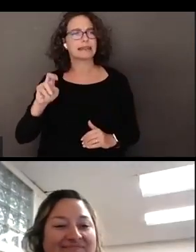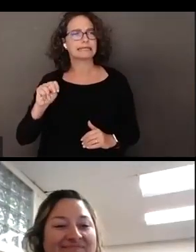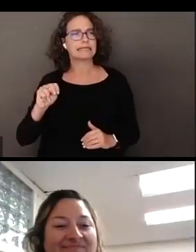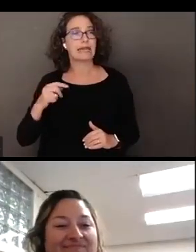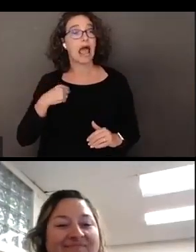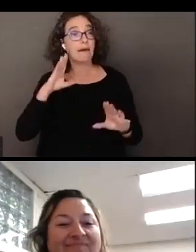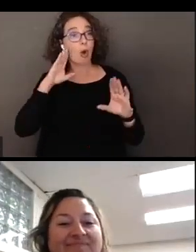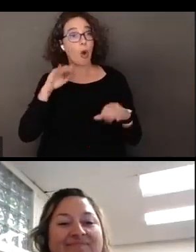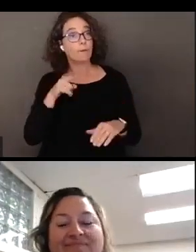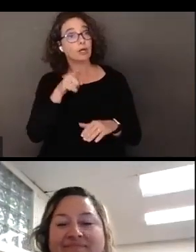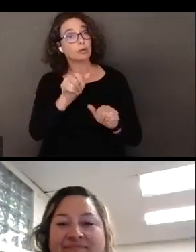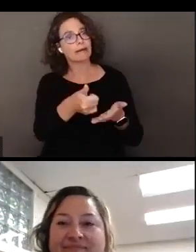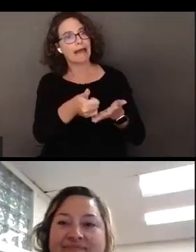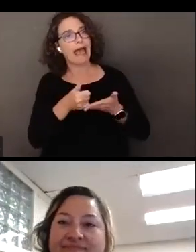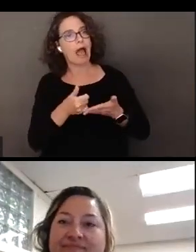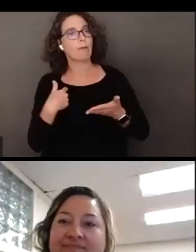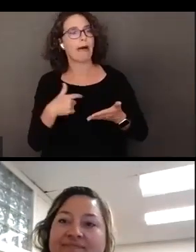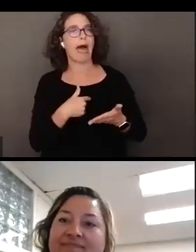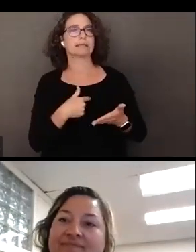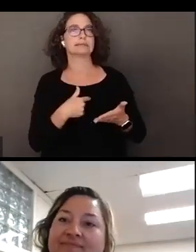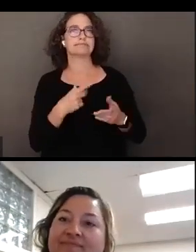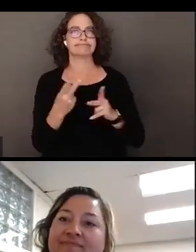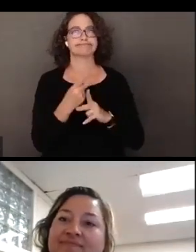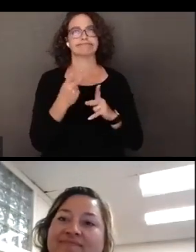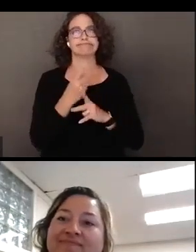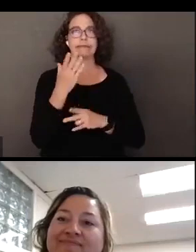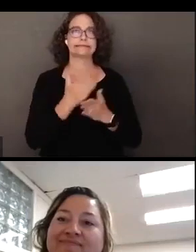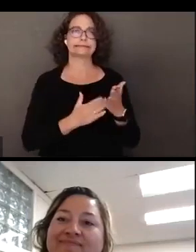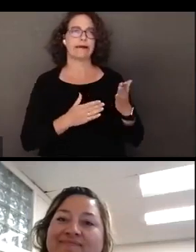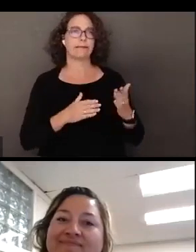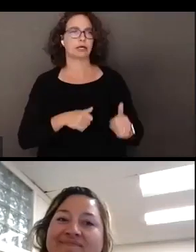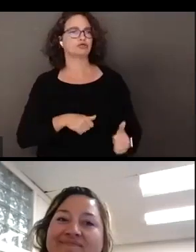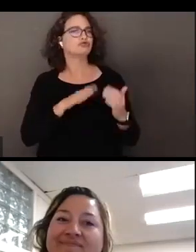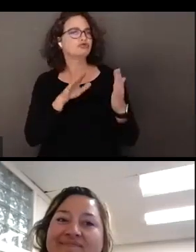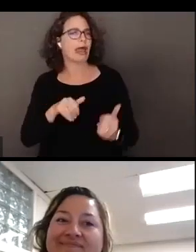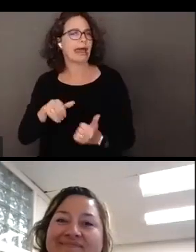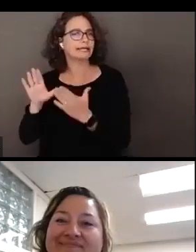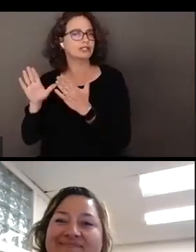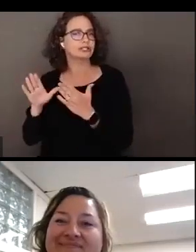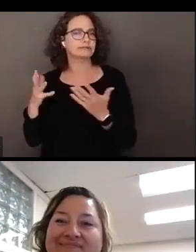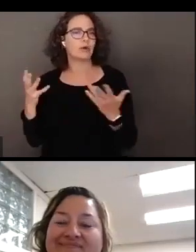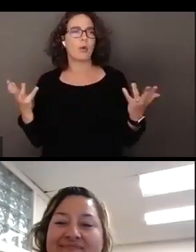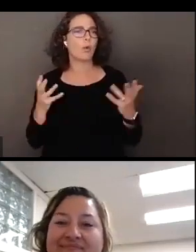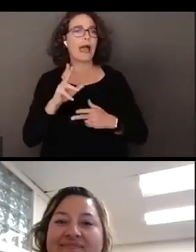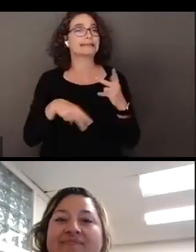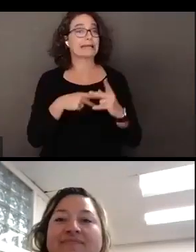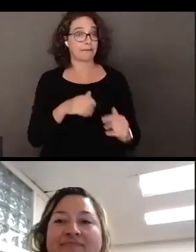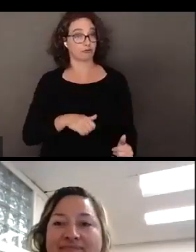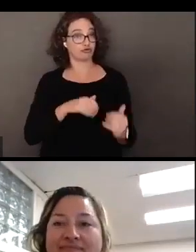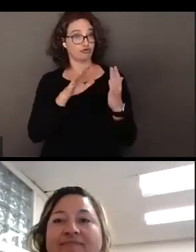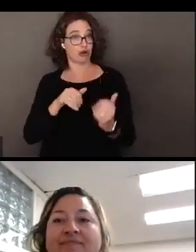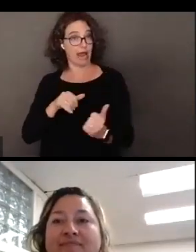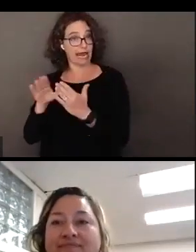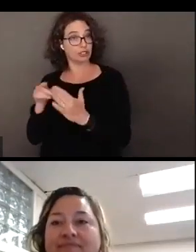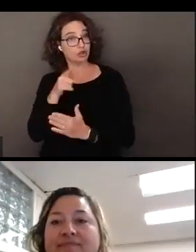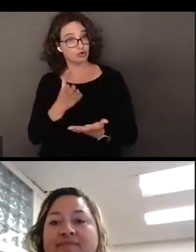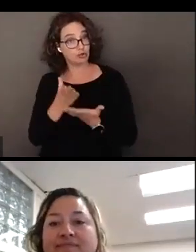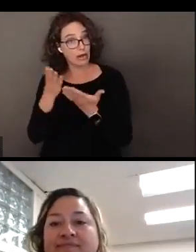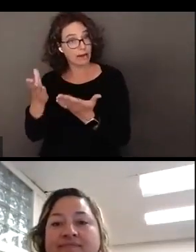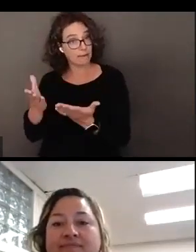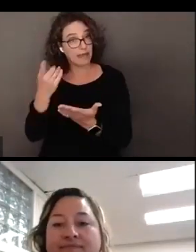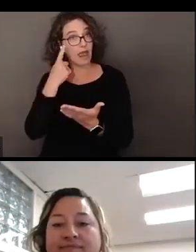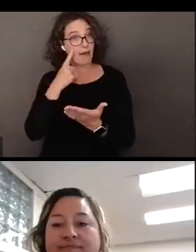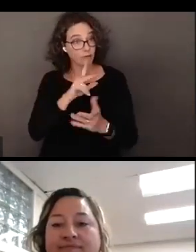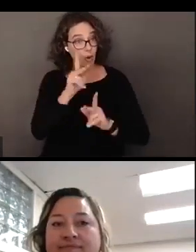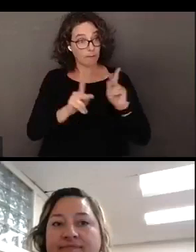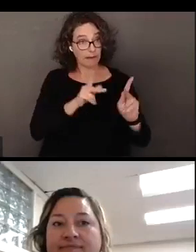us, give us some strategies, or tell us, you know, what type of strategies do you recommend for folks who are dealing with these